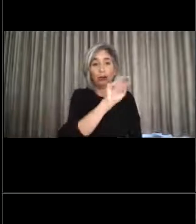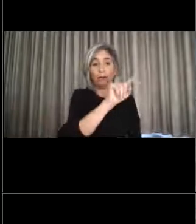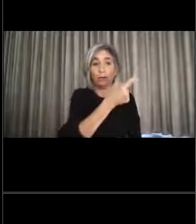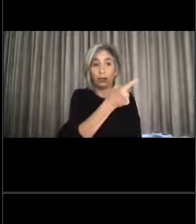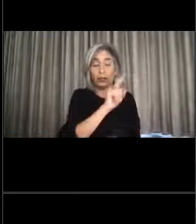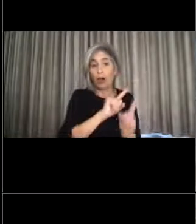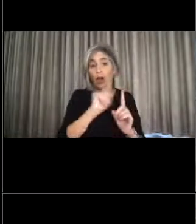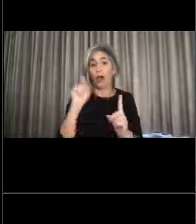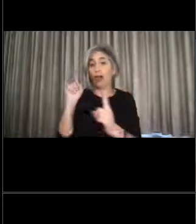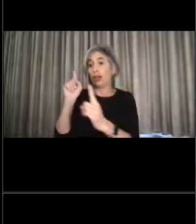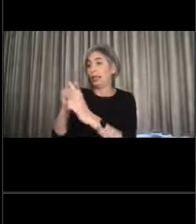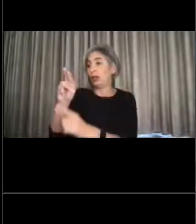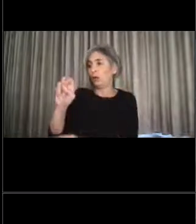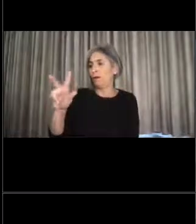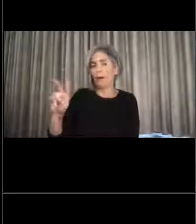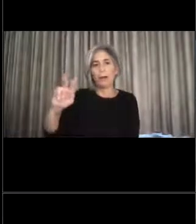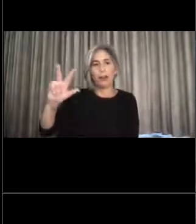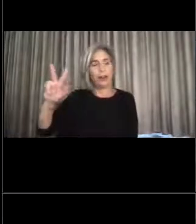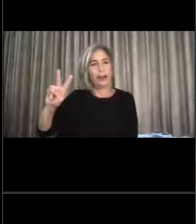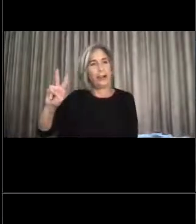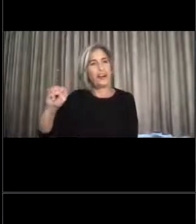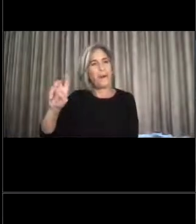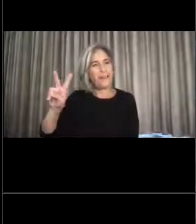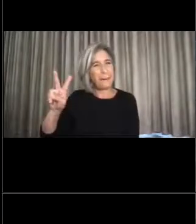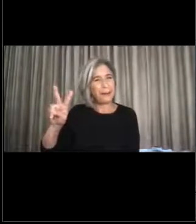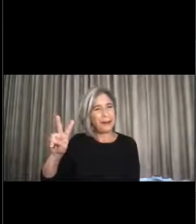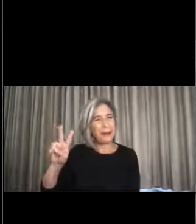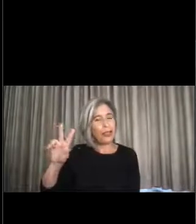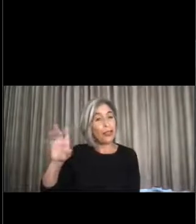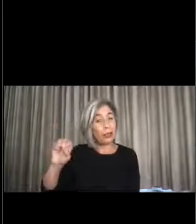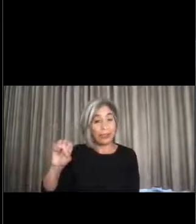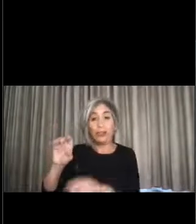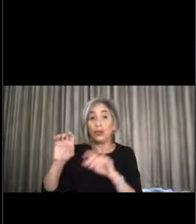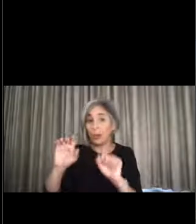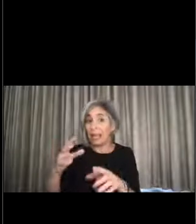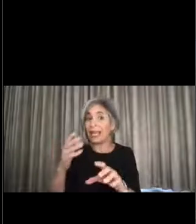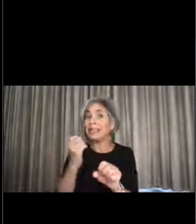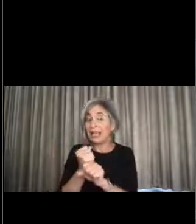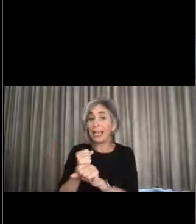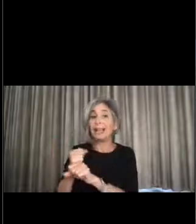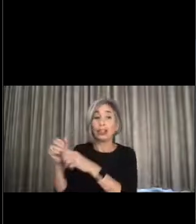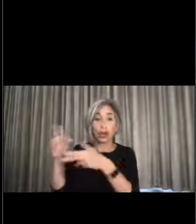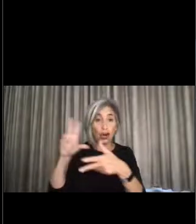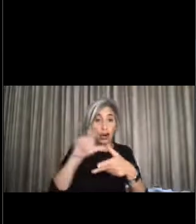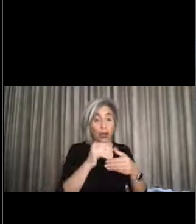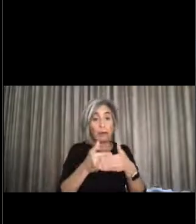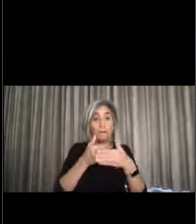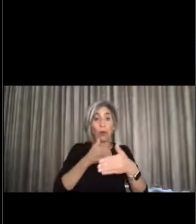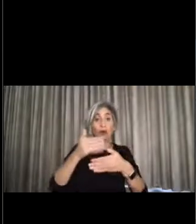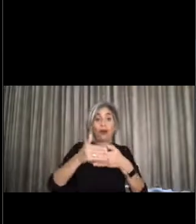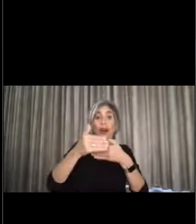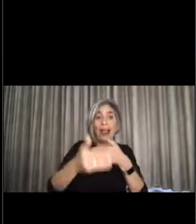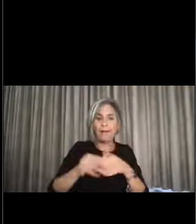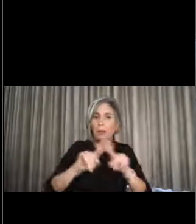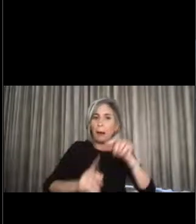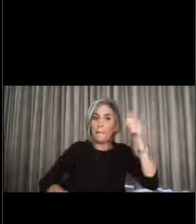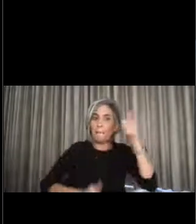remember that we could get a storm before or after hurricane season, but this is when the majority of them can happen.